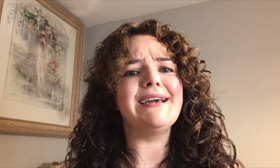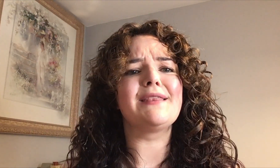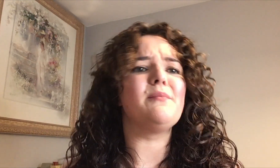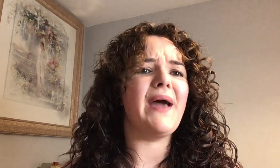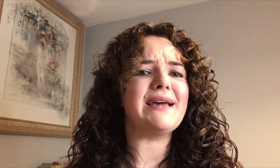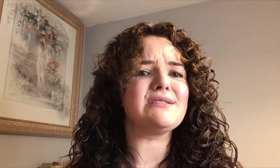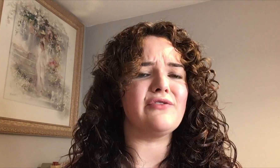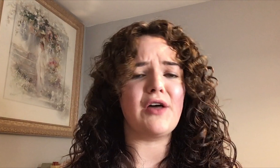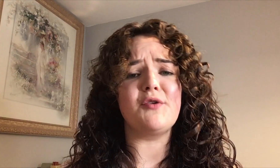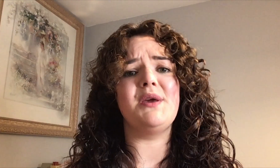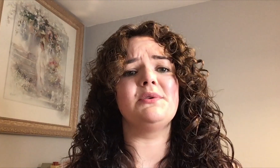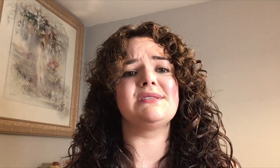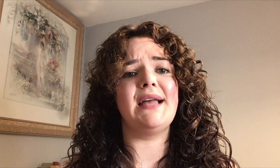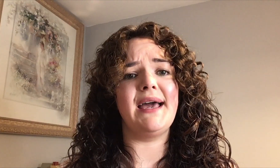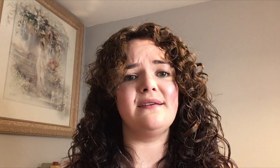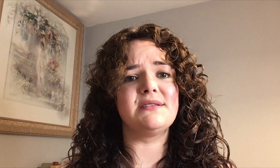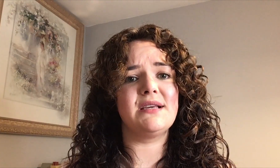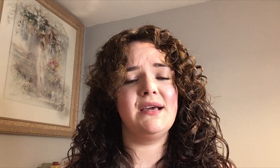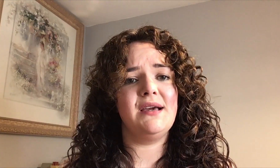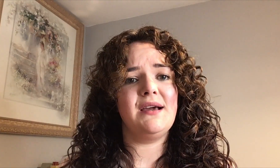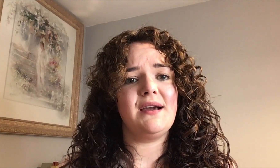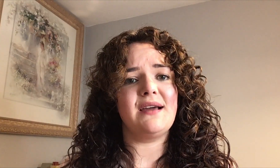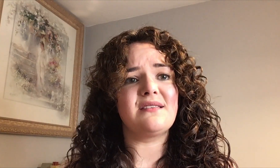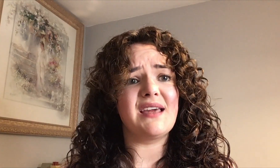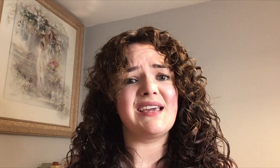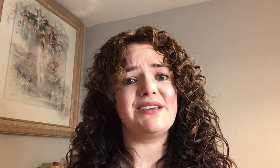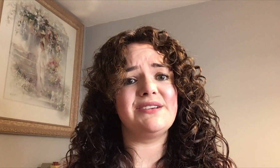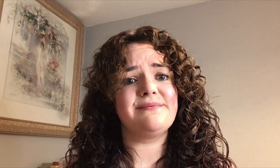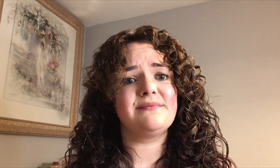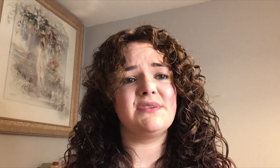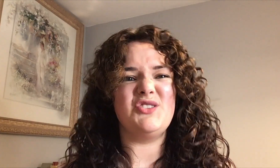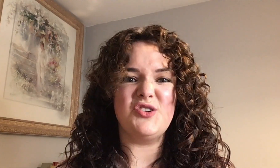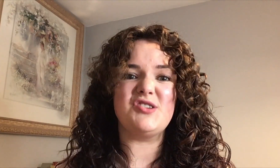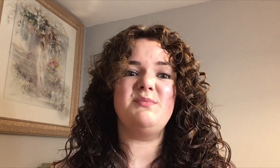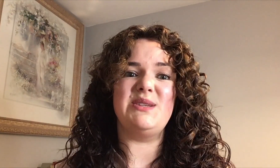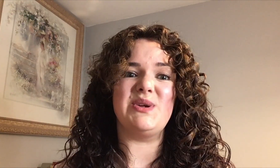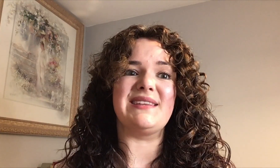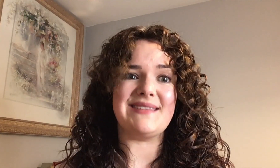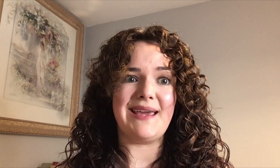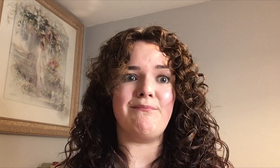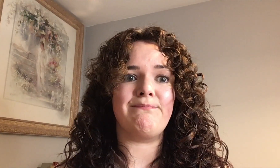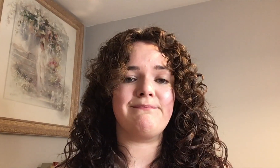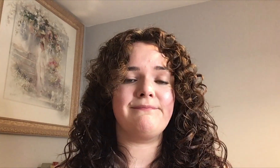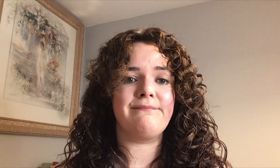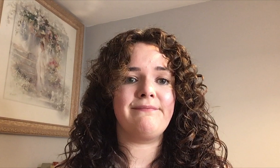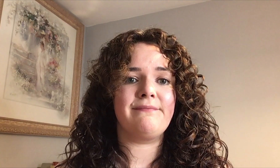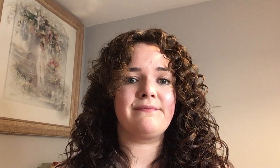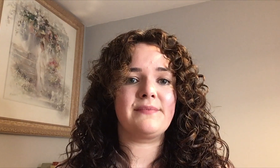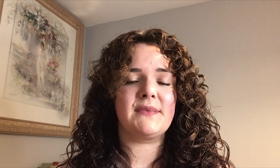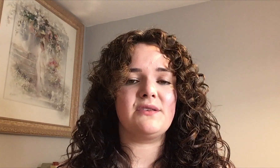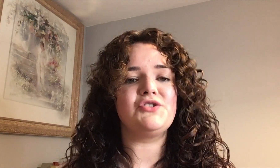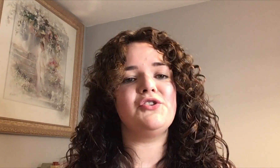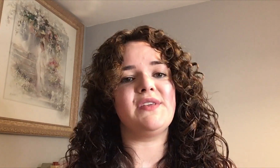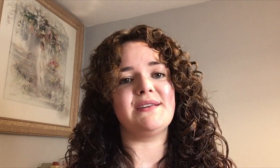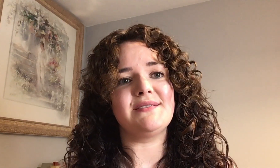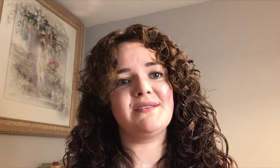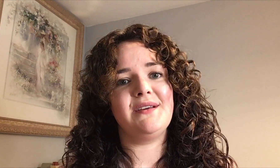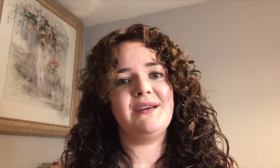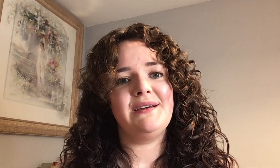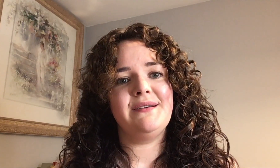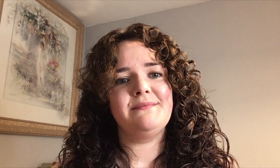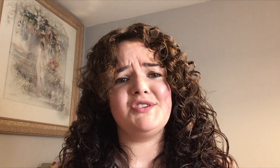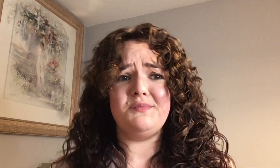Constantly seeing the best of other people's lives and thinking, you should be doing the same. The truth